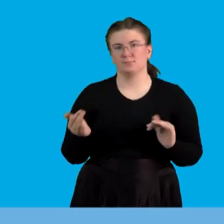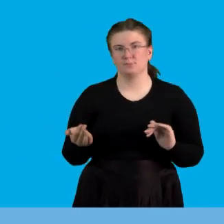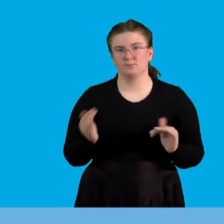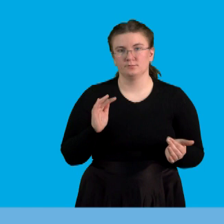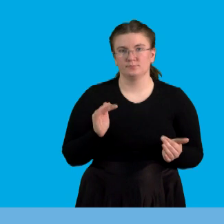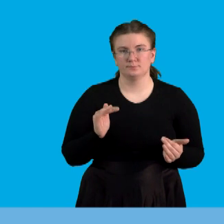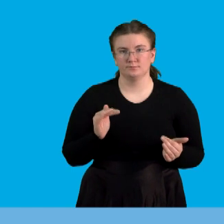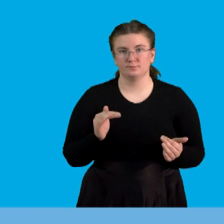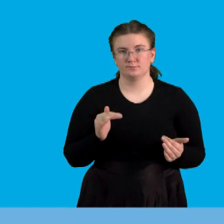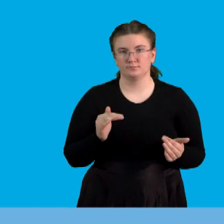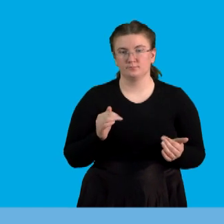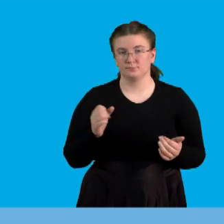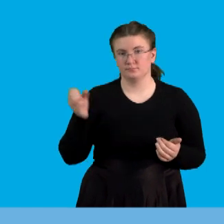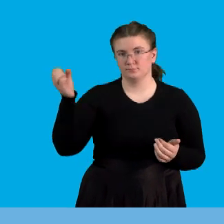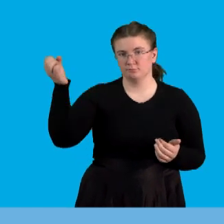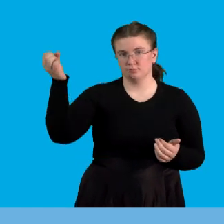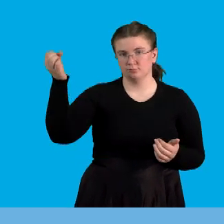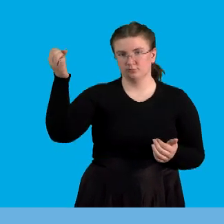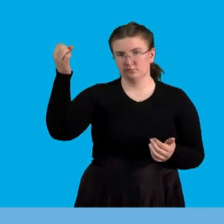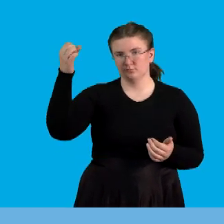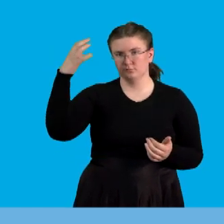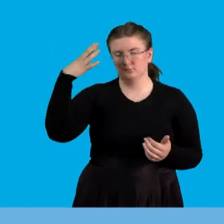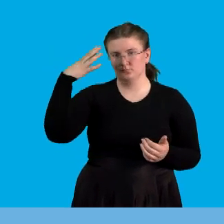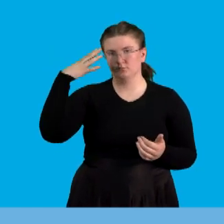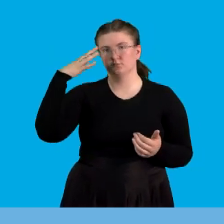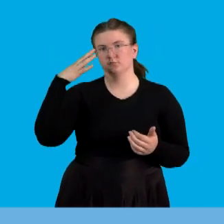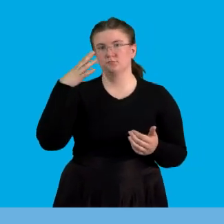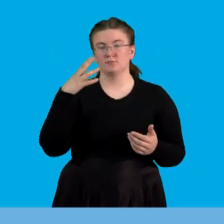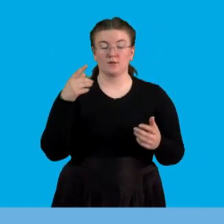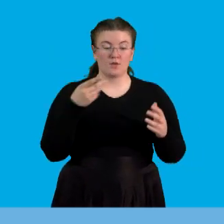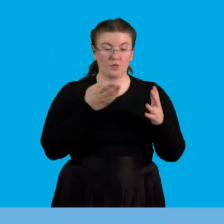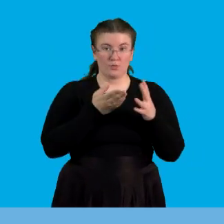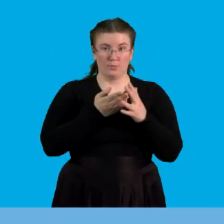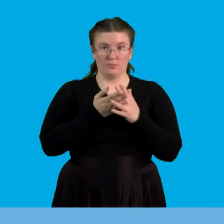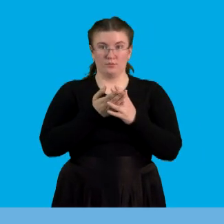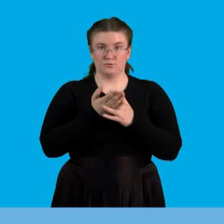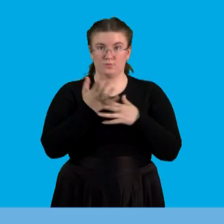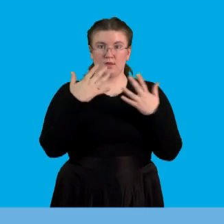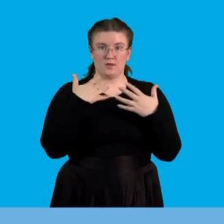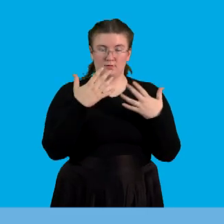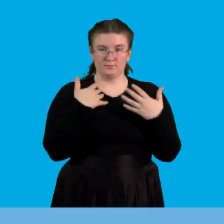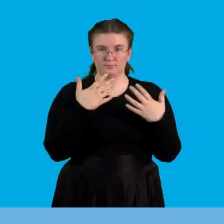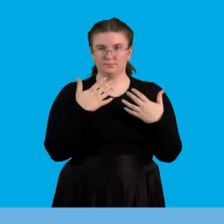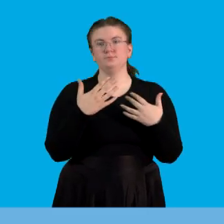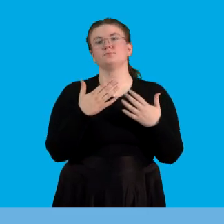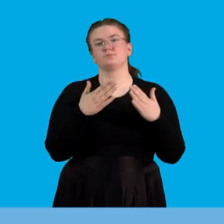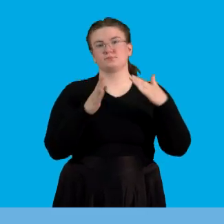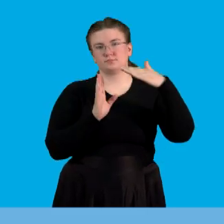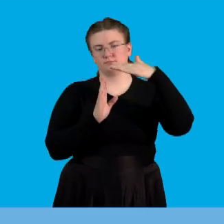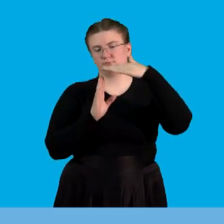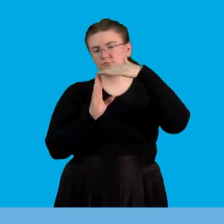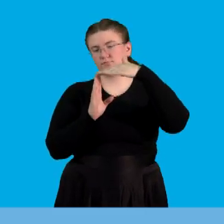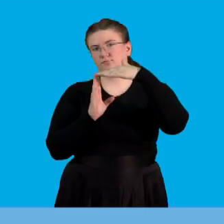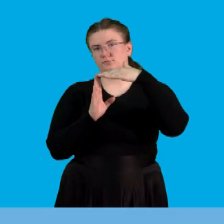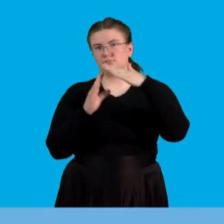If light enters, if light travels from one medium to another medium at 90 degrees to each other, then there is